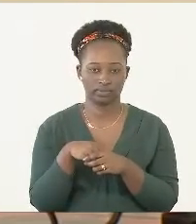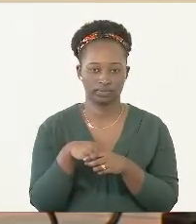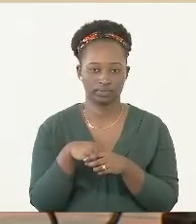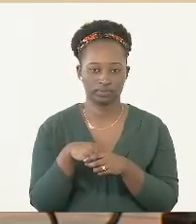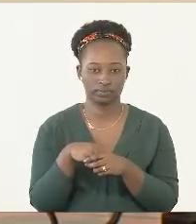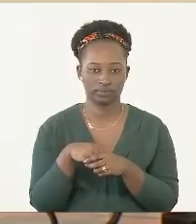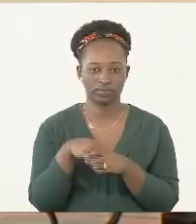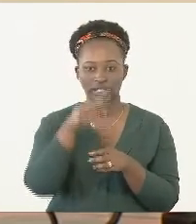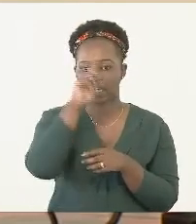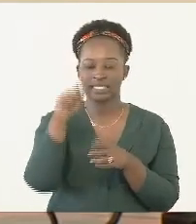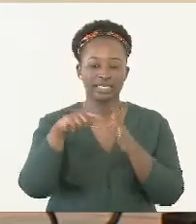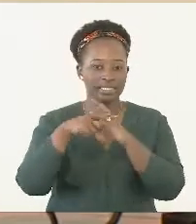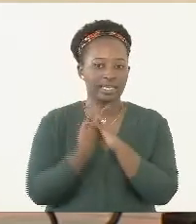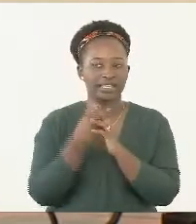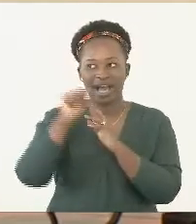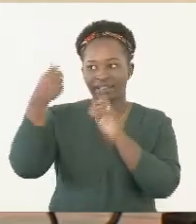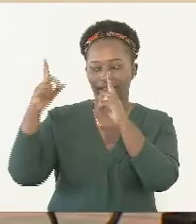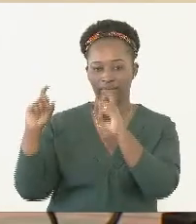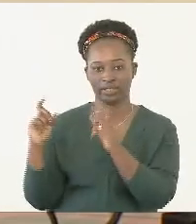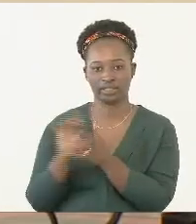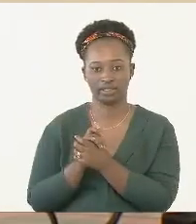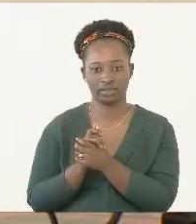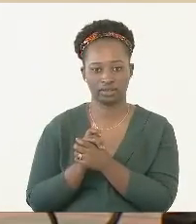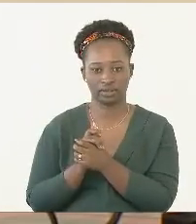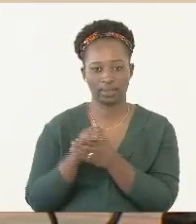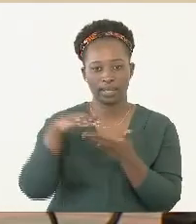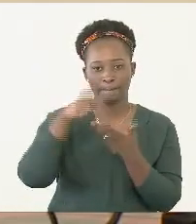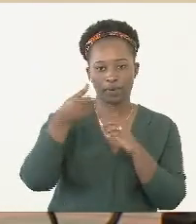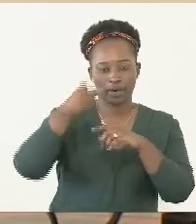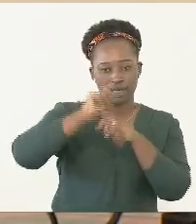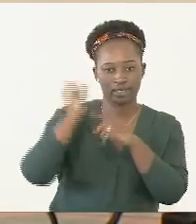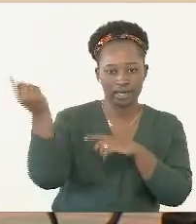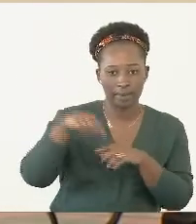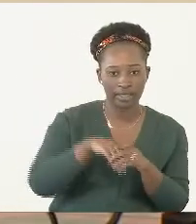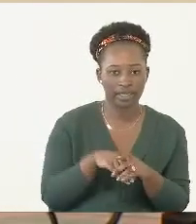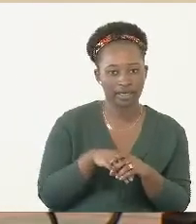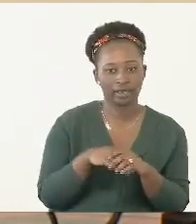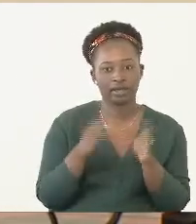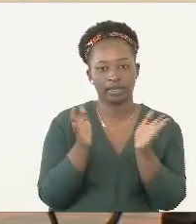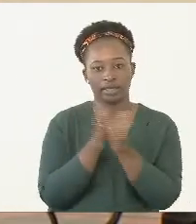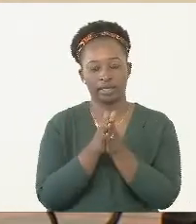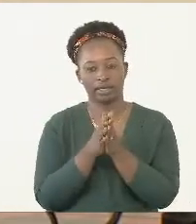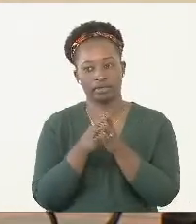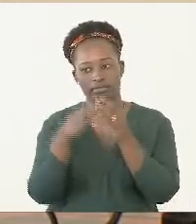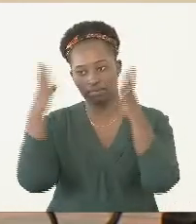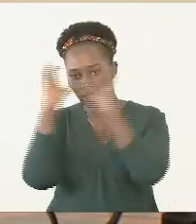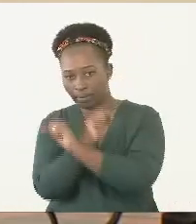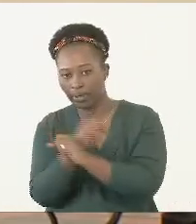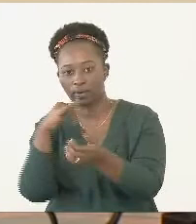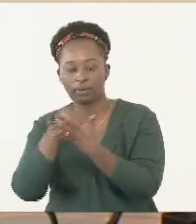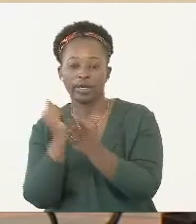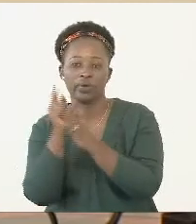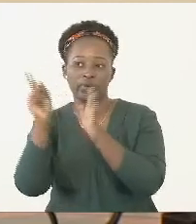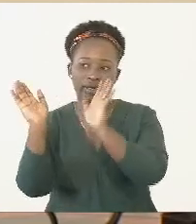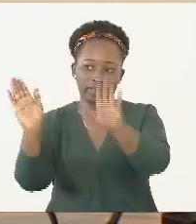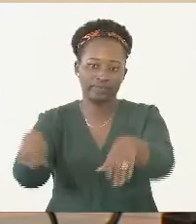Which takes us back to the other images. More reds coming in and purples kind of disappearing because you're giving it